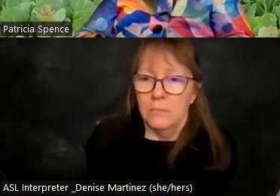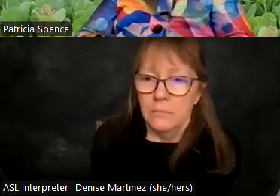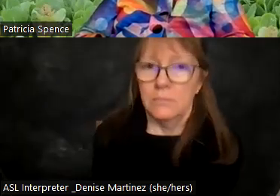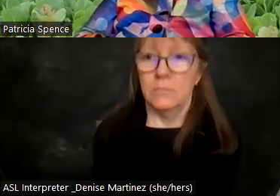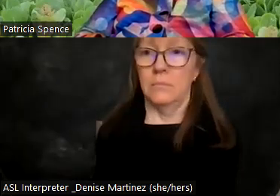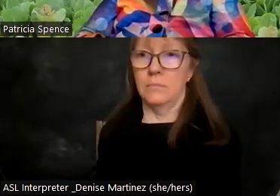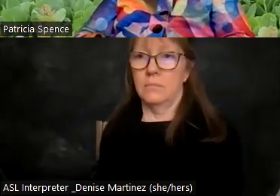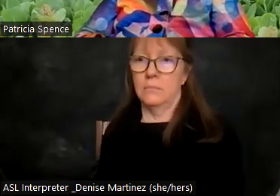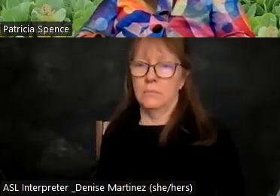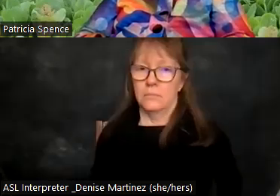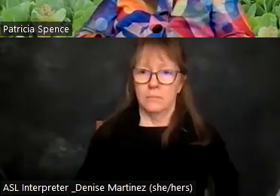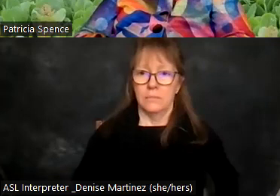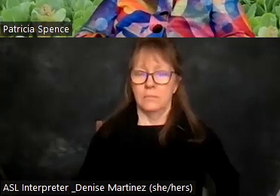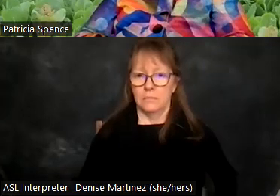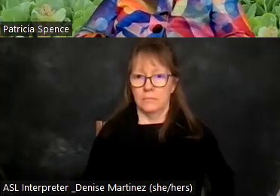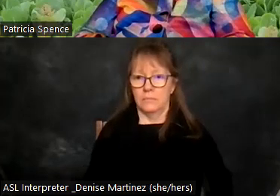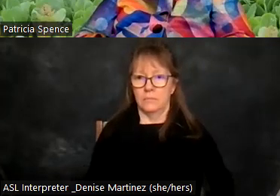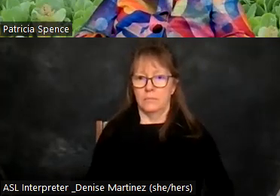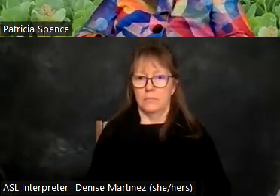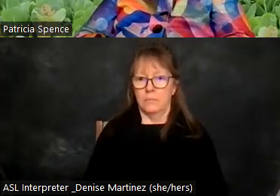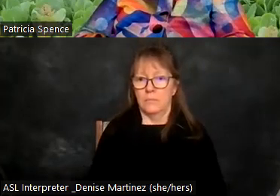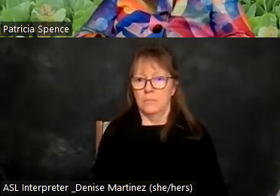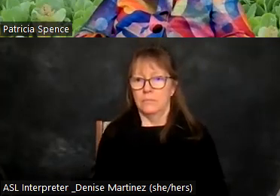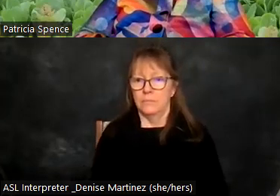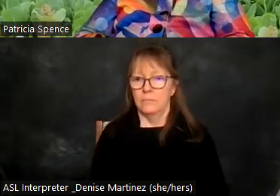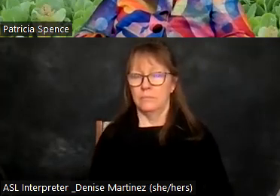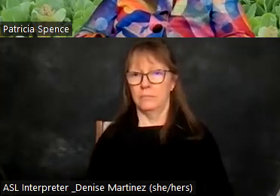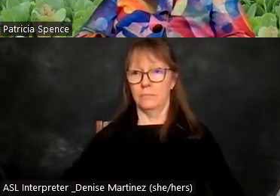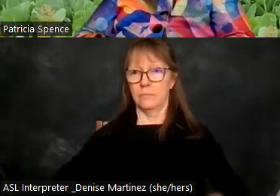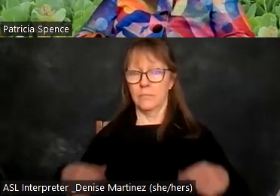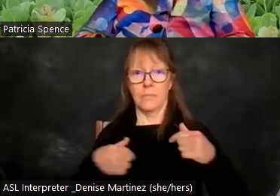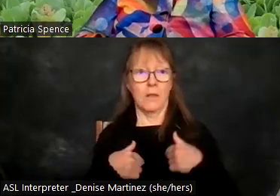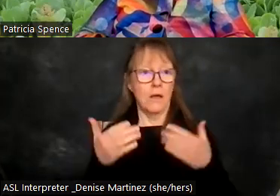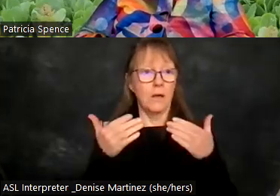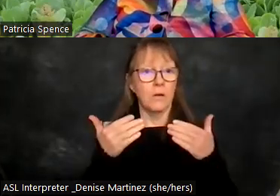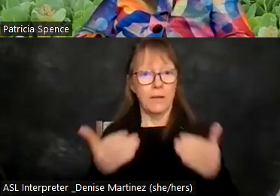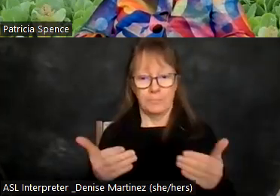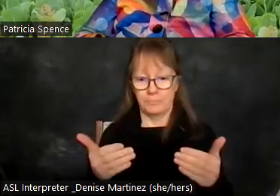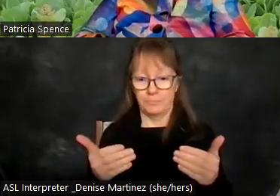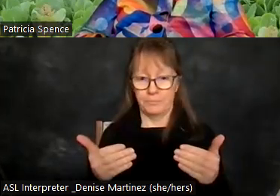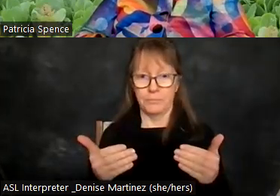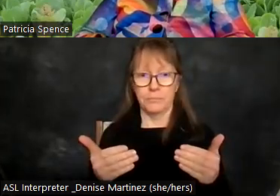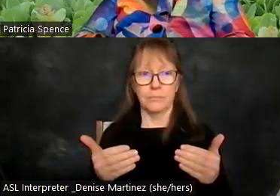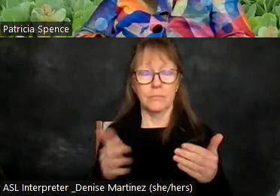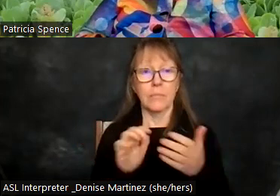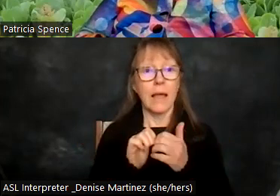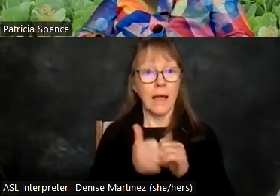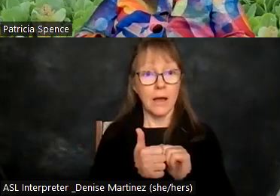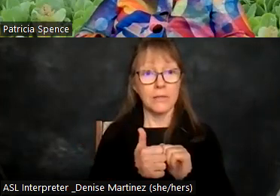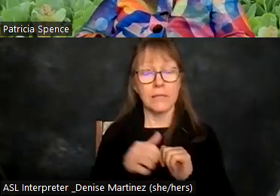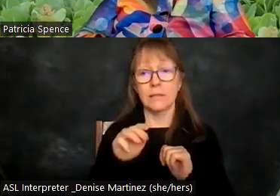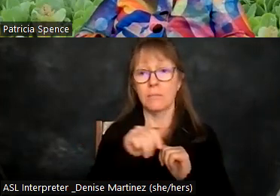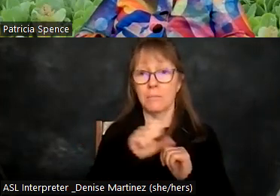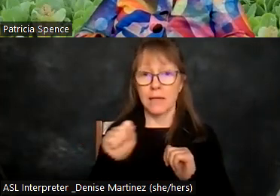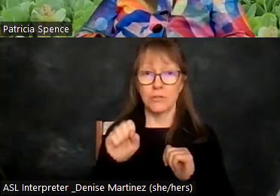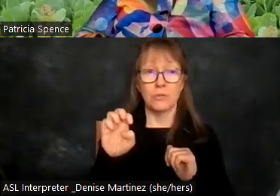All right, so I'll go ahead and just ask. OK, on parle les provide questions. David's comment. How does the Comment